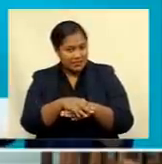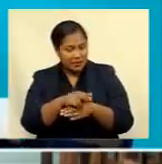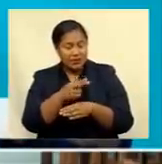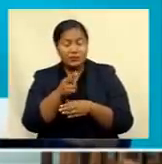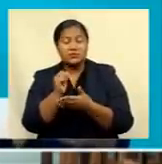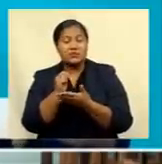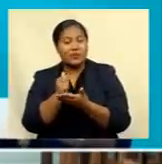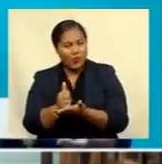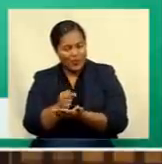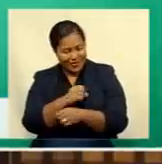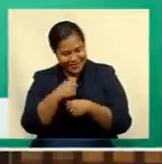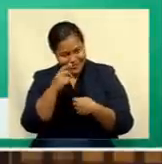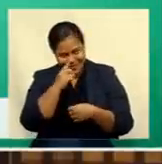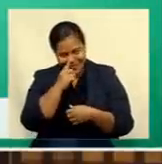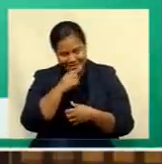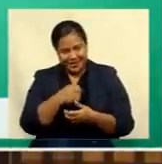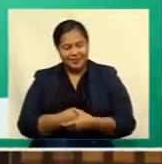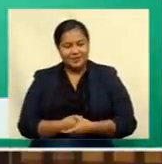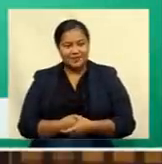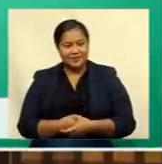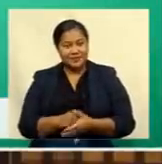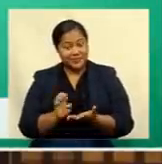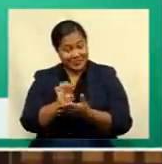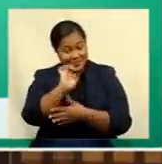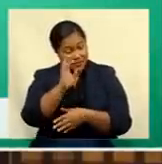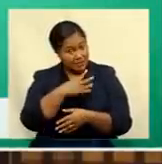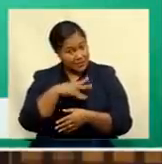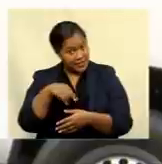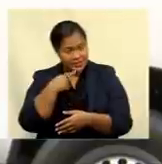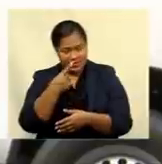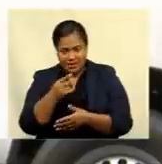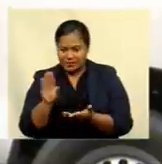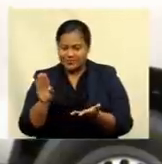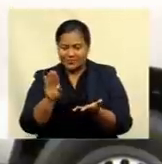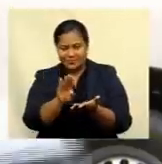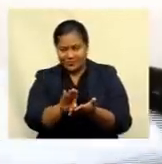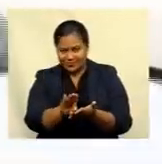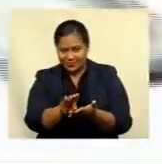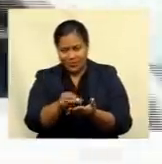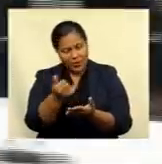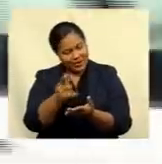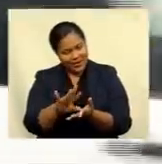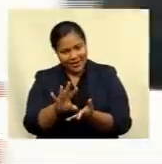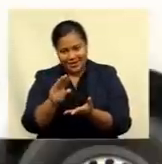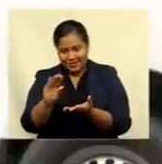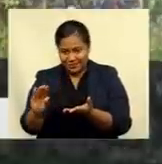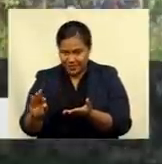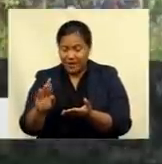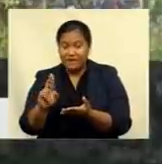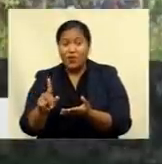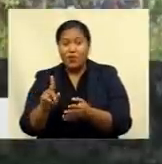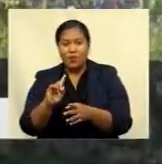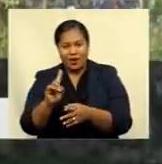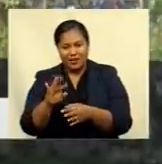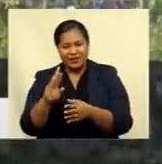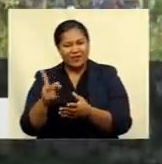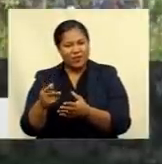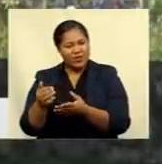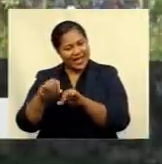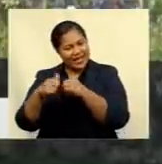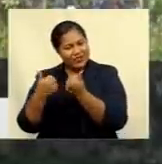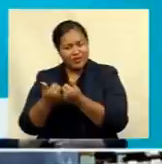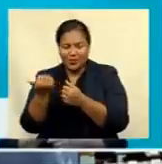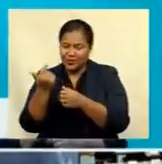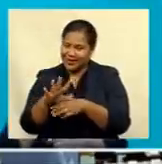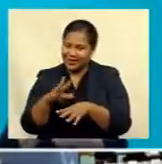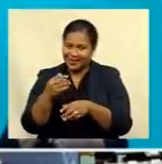support our people. The economy minister says allocations have been set aside to cater for the relevant agreements